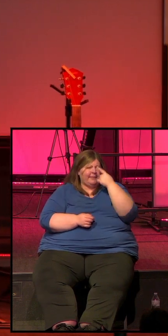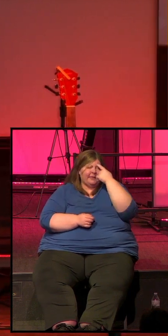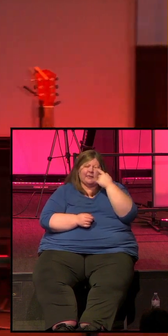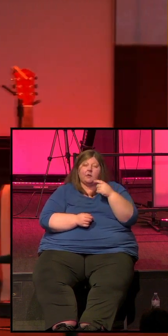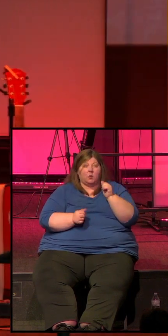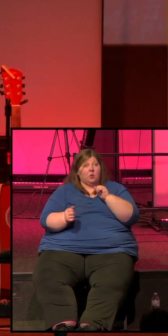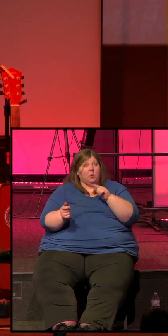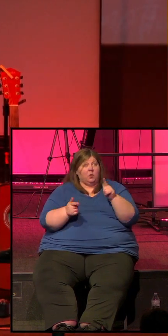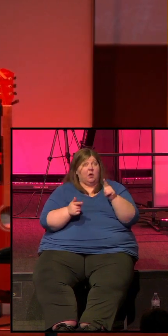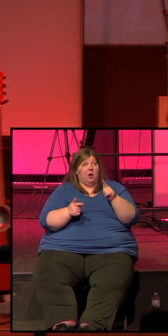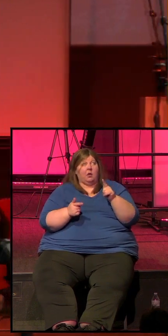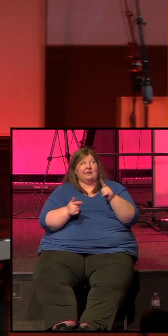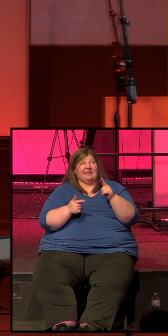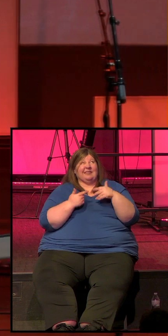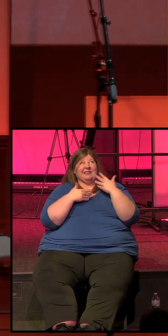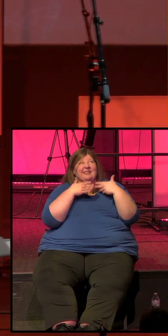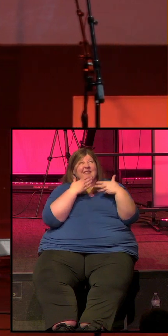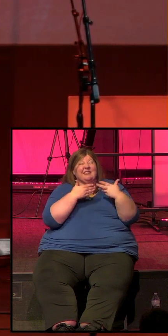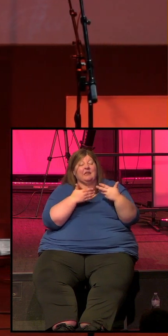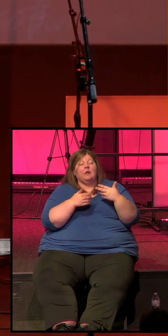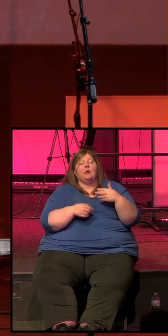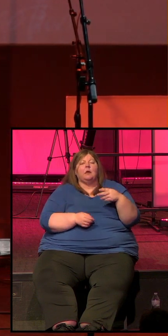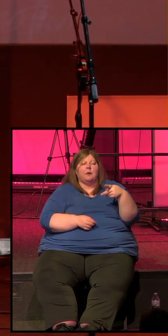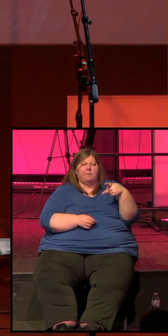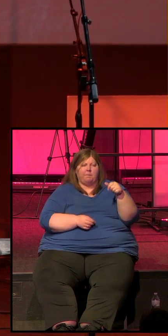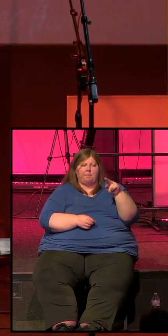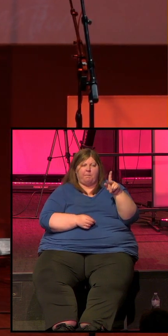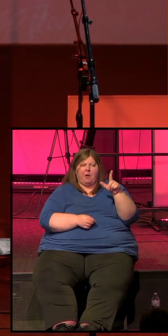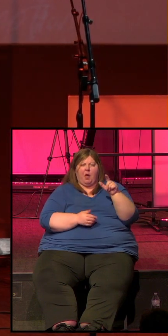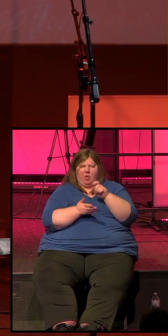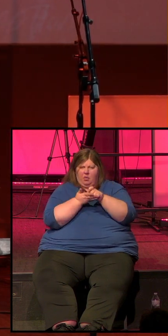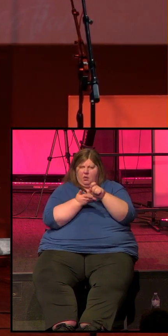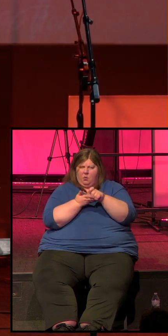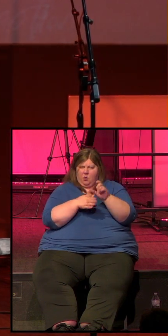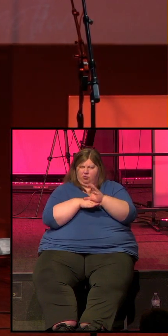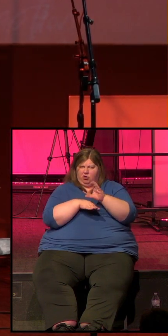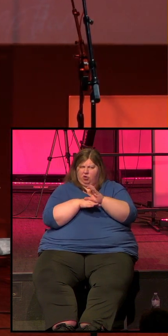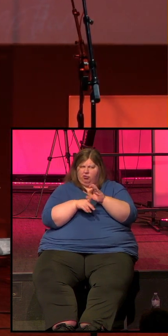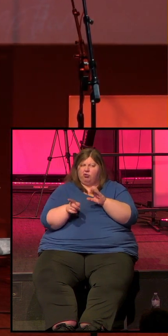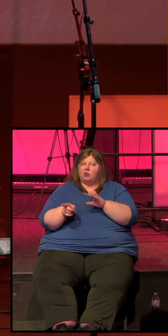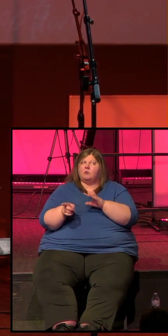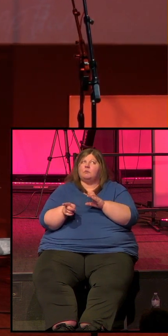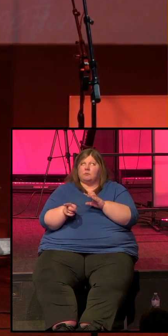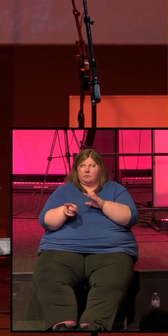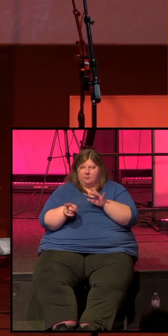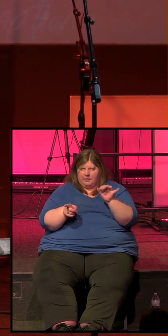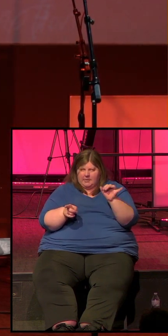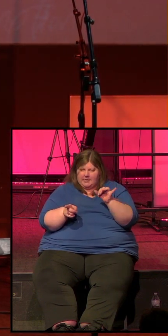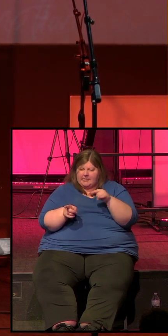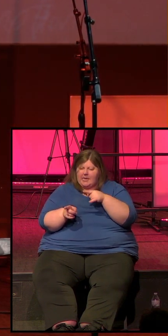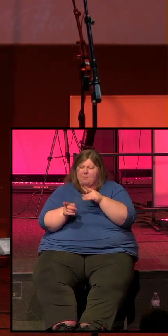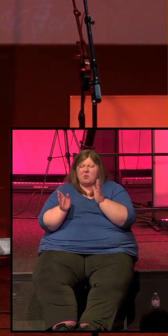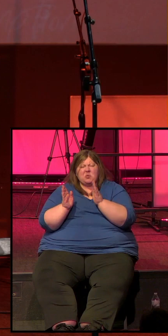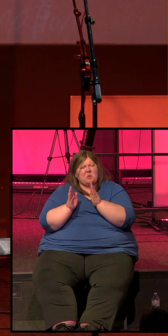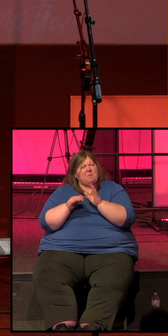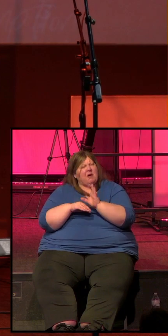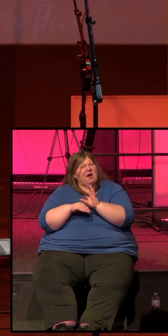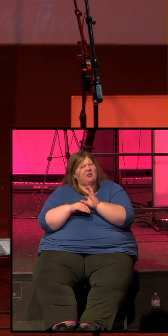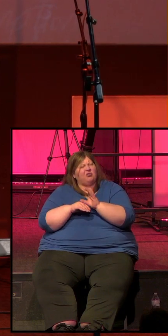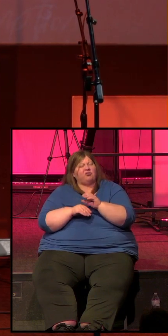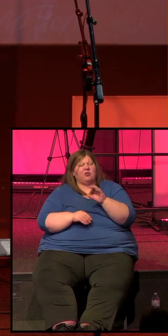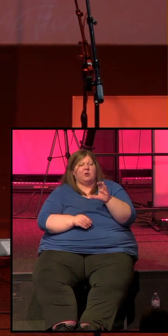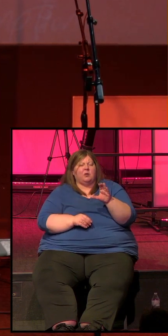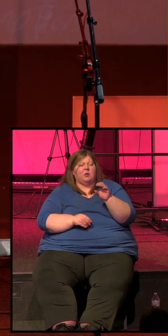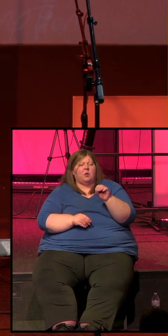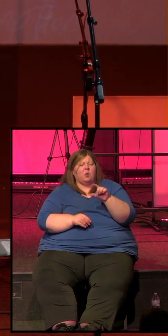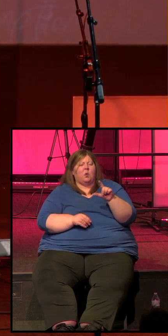We all succumb to it. In fact, Paul, the Apostle Paul, is writing to a church that did just the same thing. This is a small church in Colossae. It was